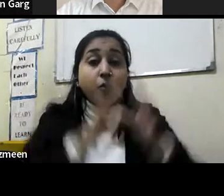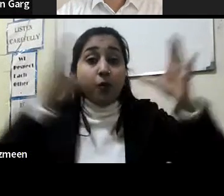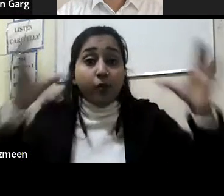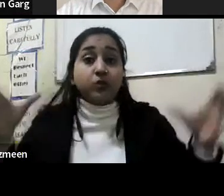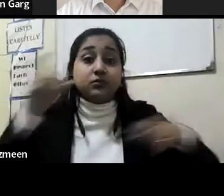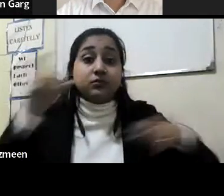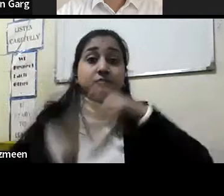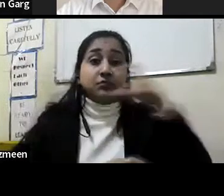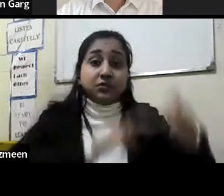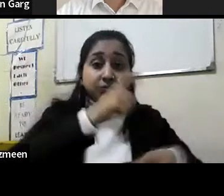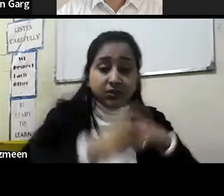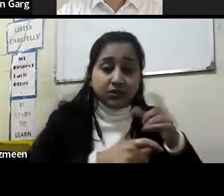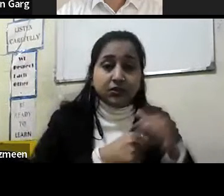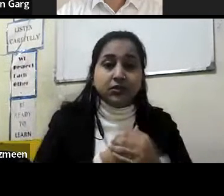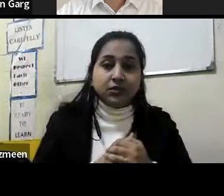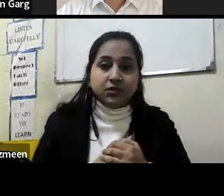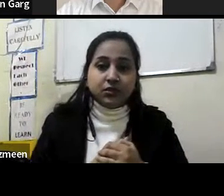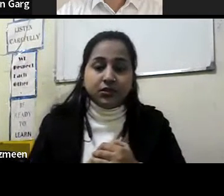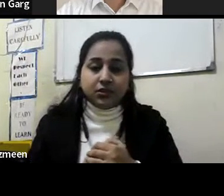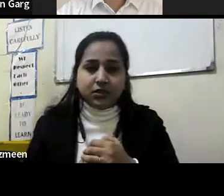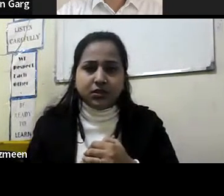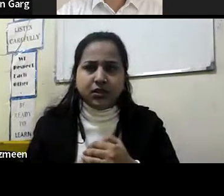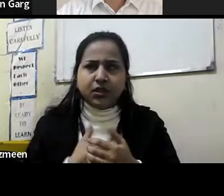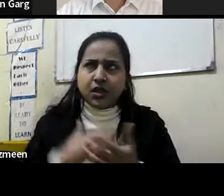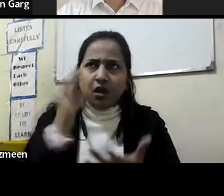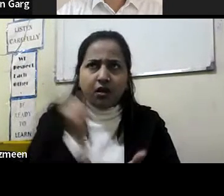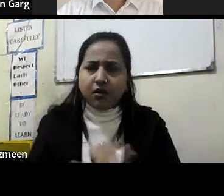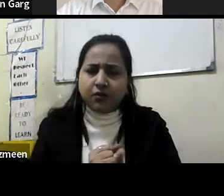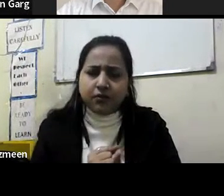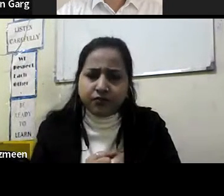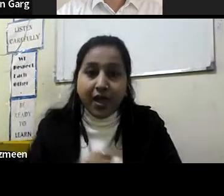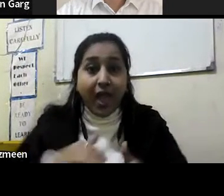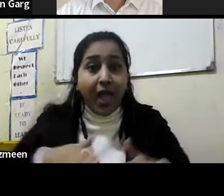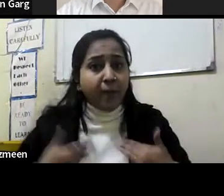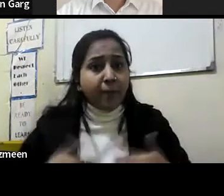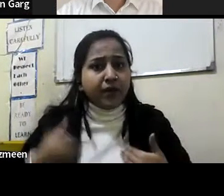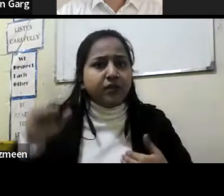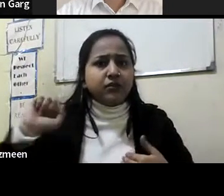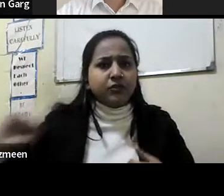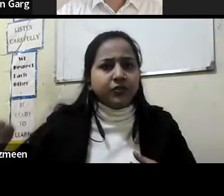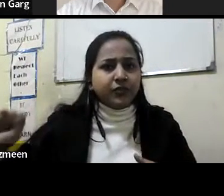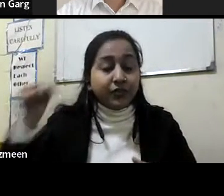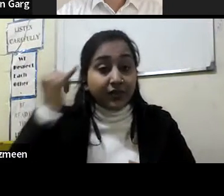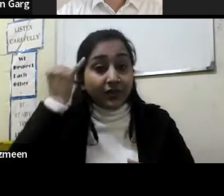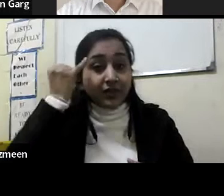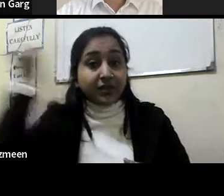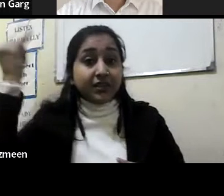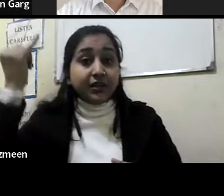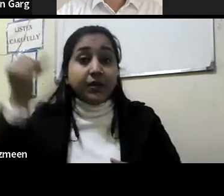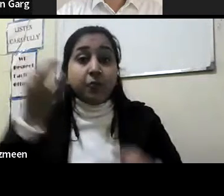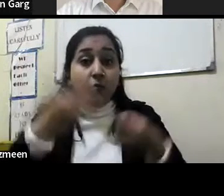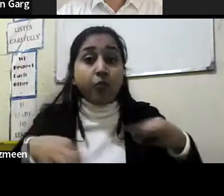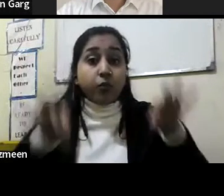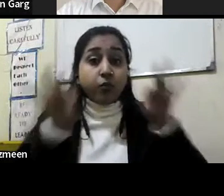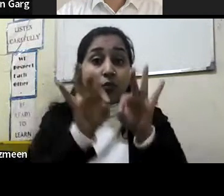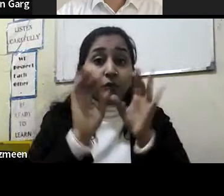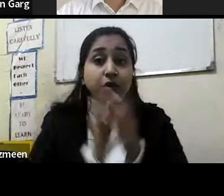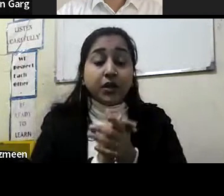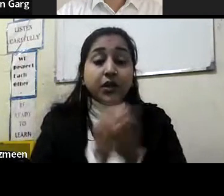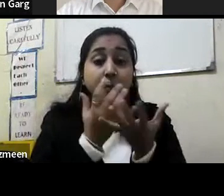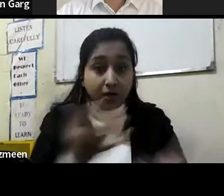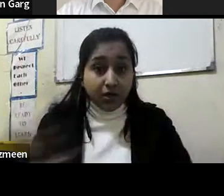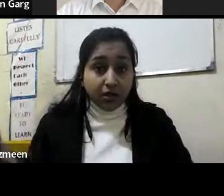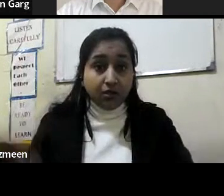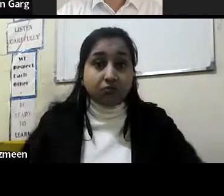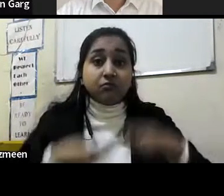Byju's. And I am sure they will be very happy to kind of create the necessary material